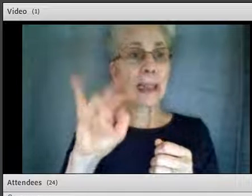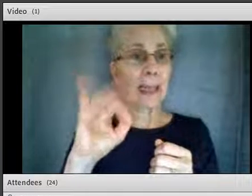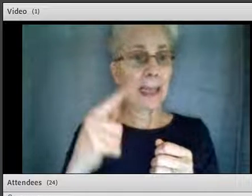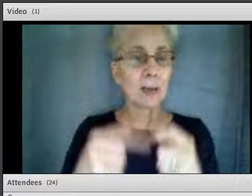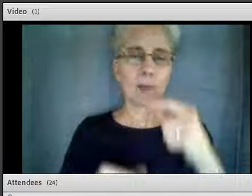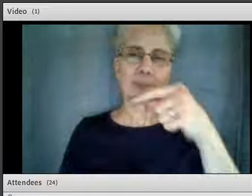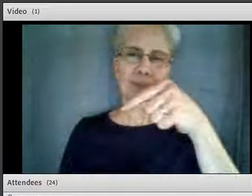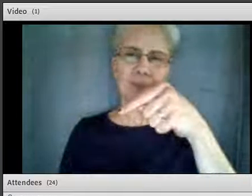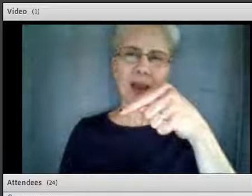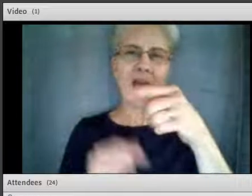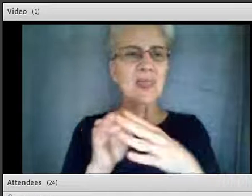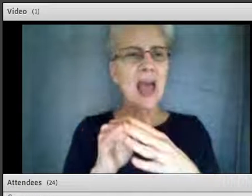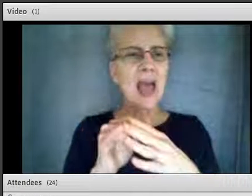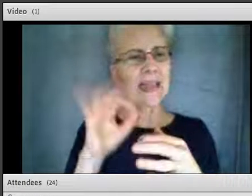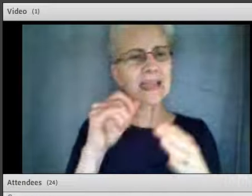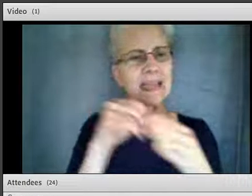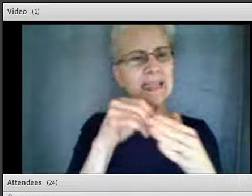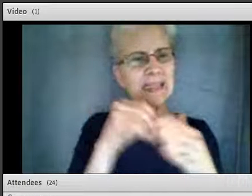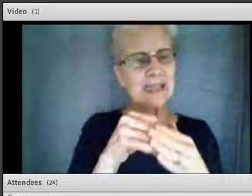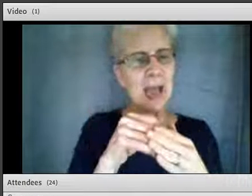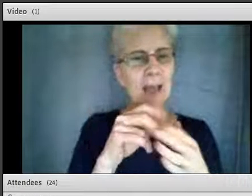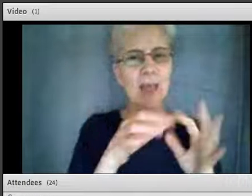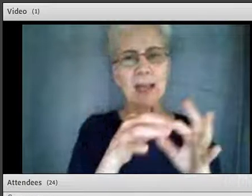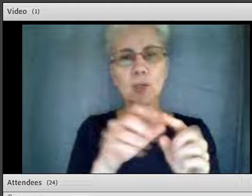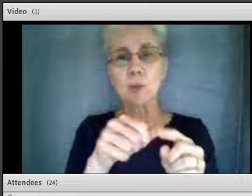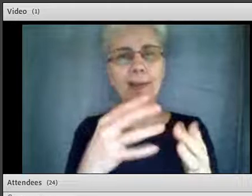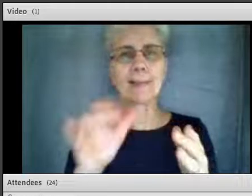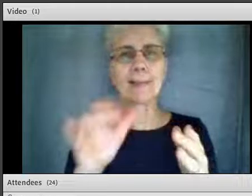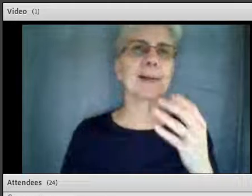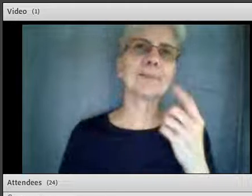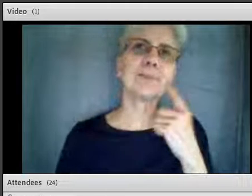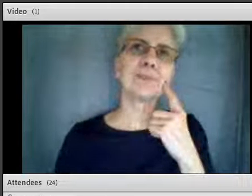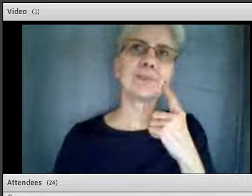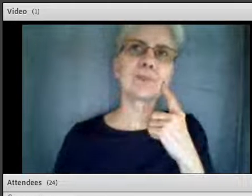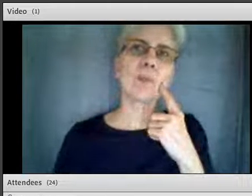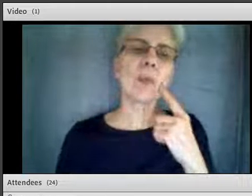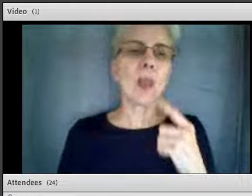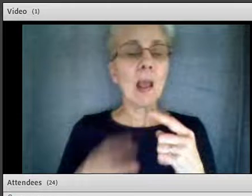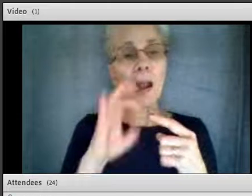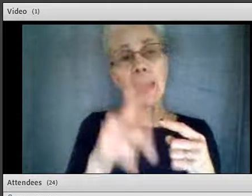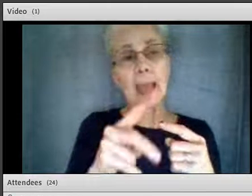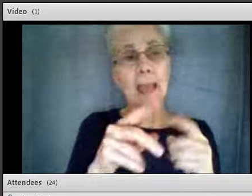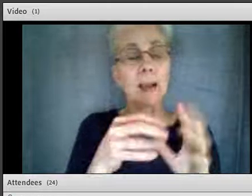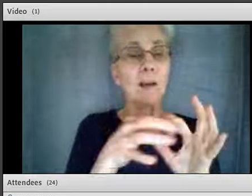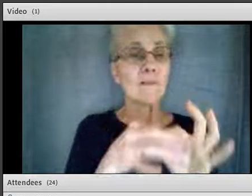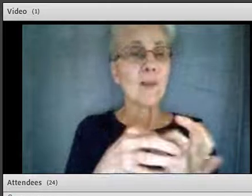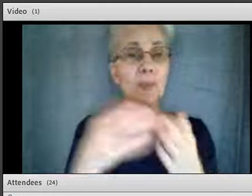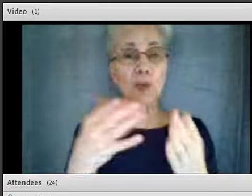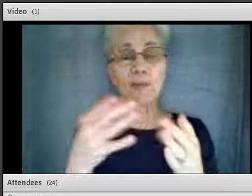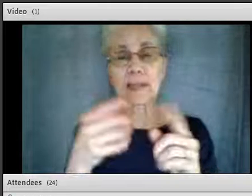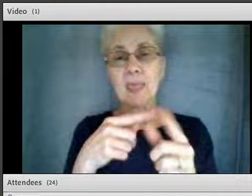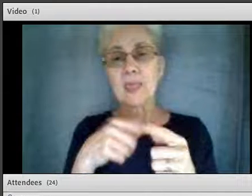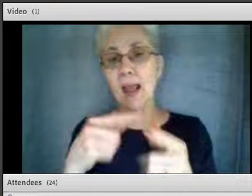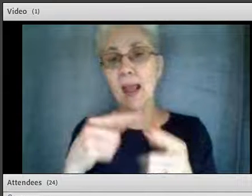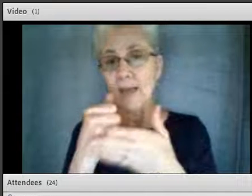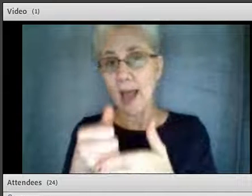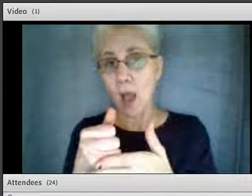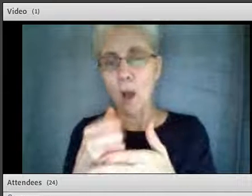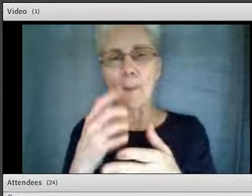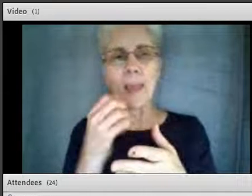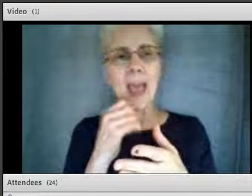that link to another thing. Like I link from services, and then I have help there, and I'm kind of cross doing that.